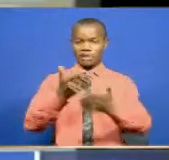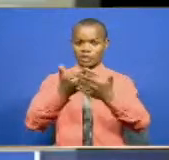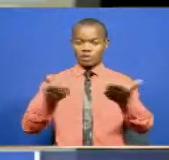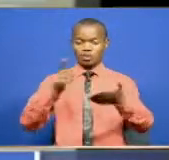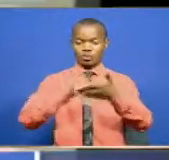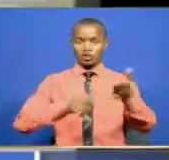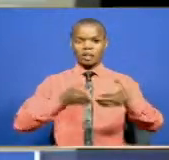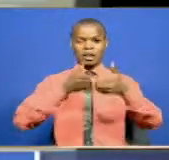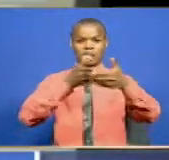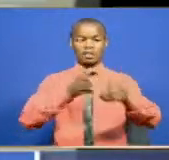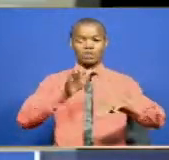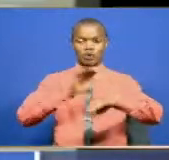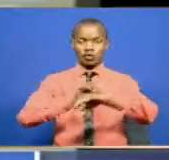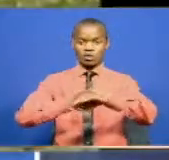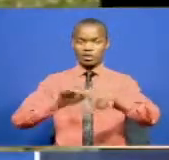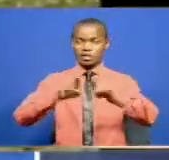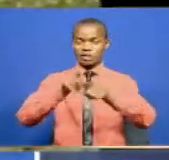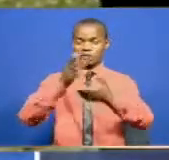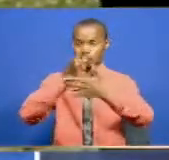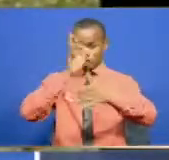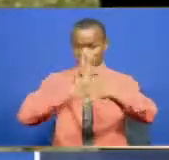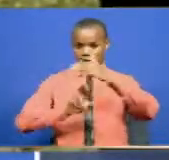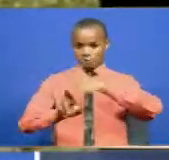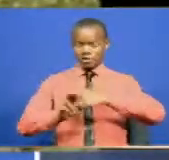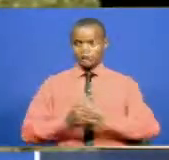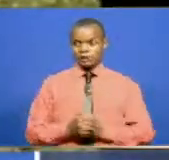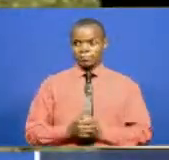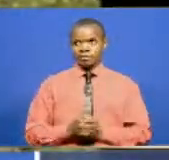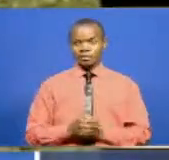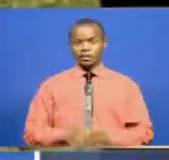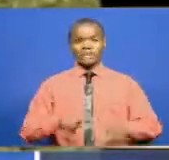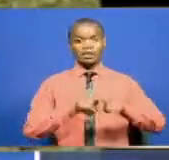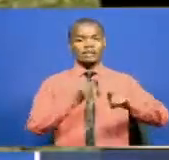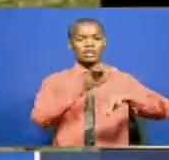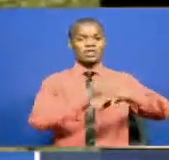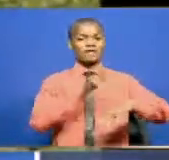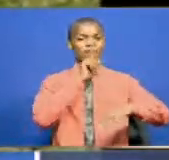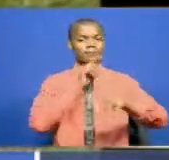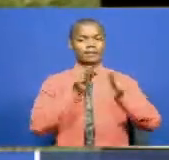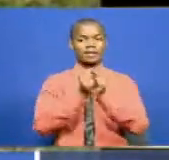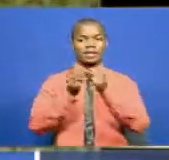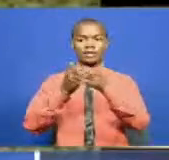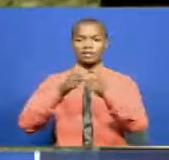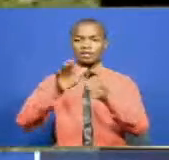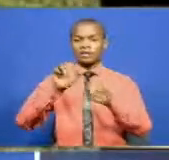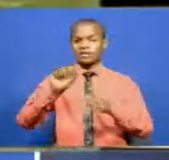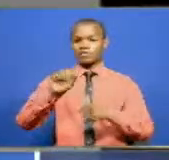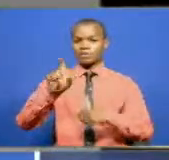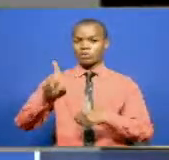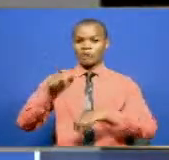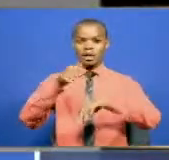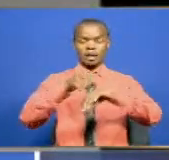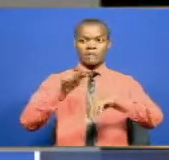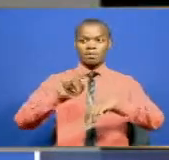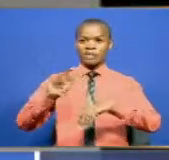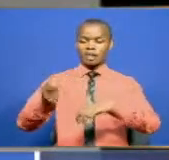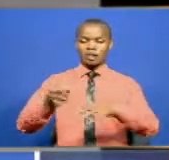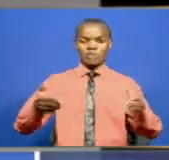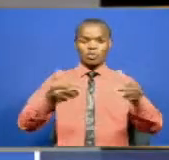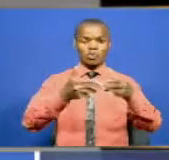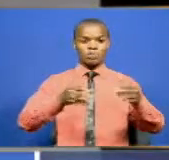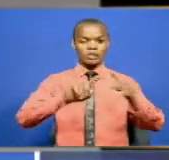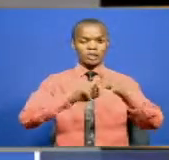mema na tunapatia heshima. It was founded in 1951 as Kenya Amateur Athletics Association